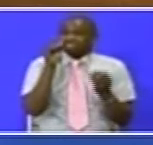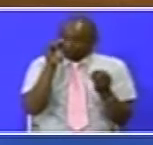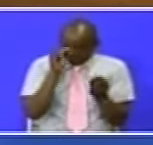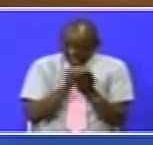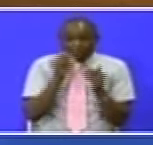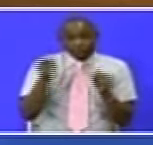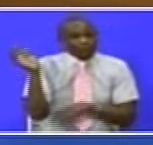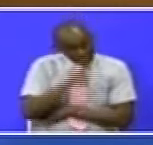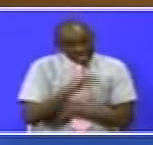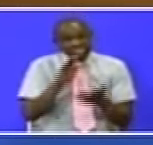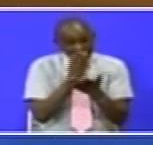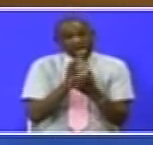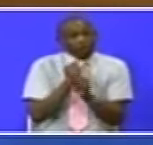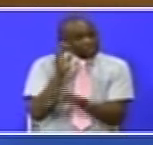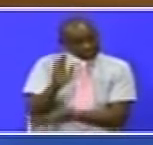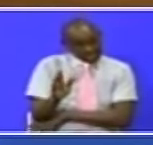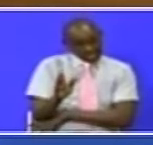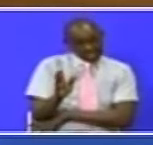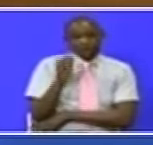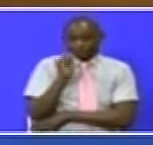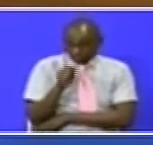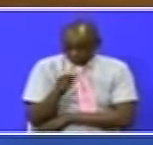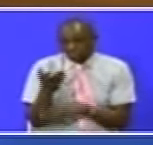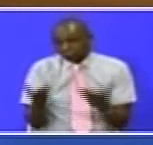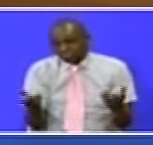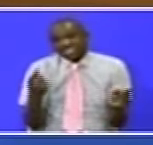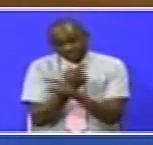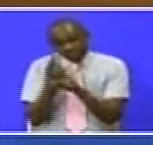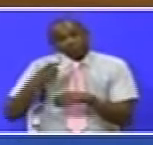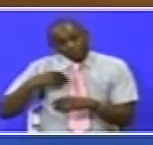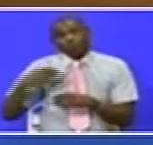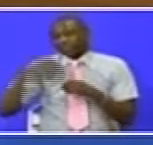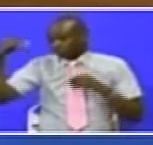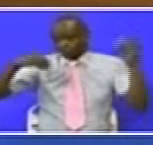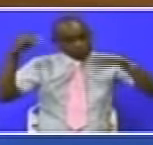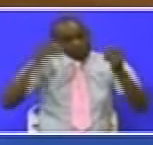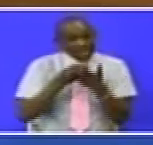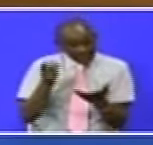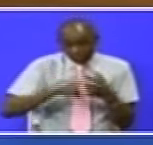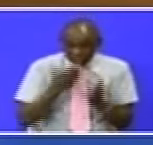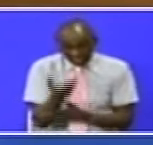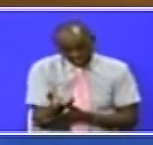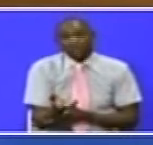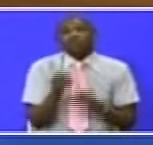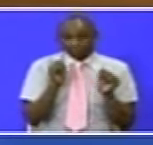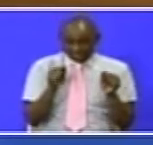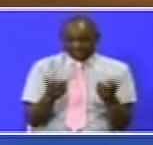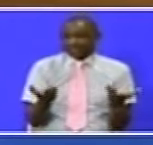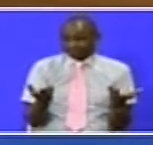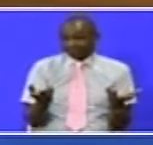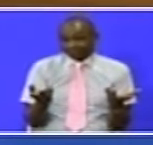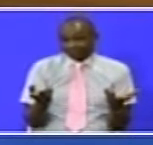its own shareholders who are there, can get back into a consortium of investors who want to buy Chase Bank. Staff are also shareholders of Chase Bank at the